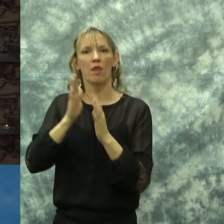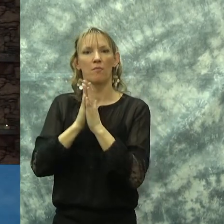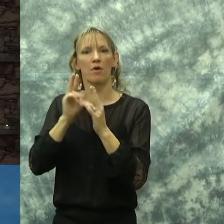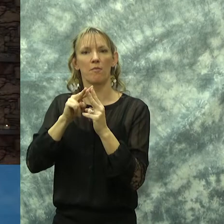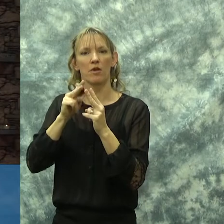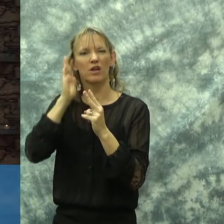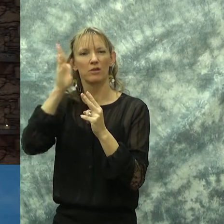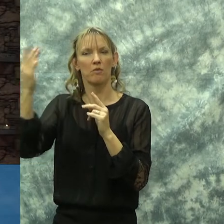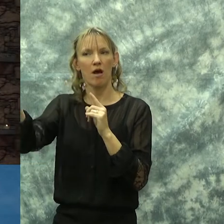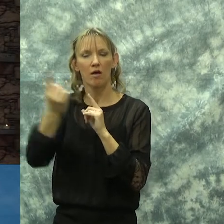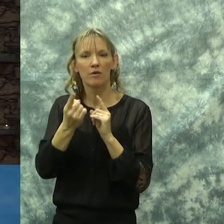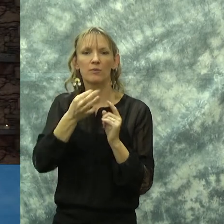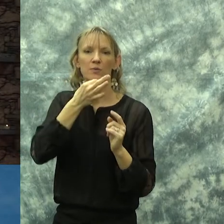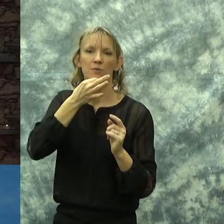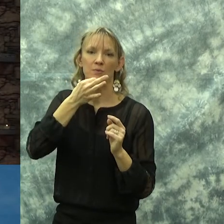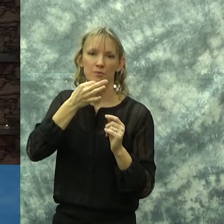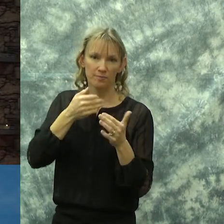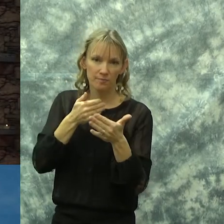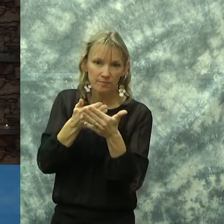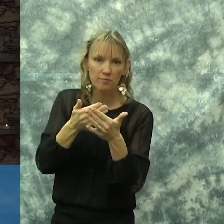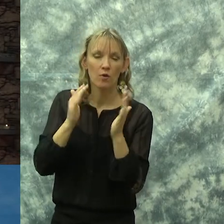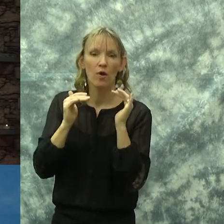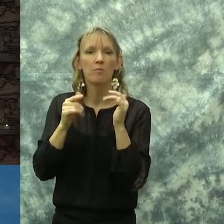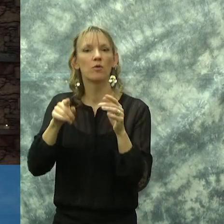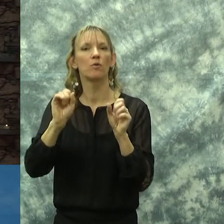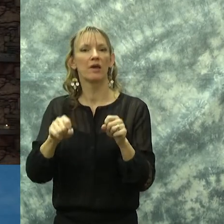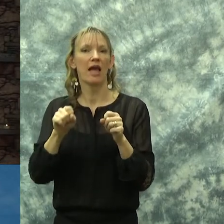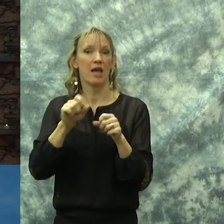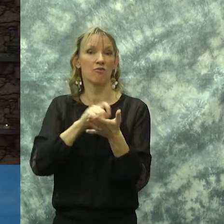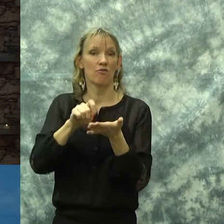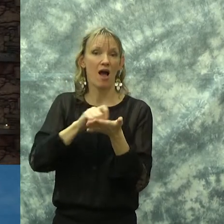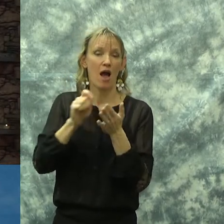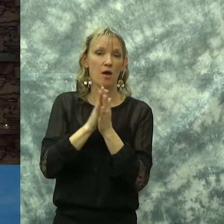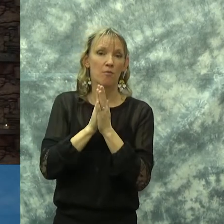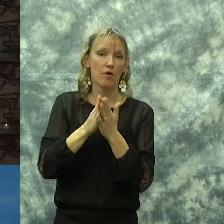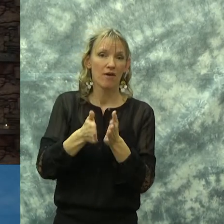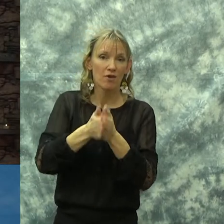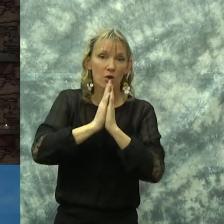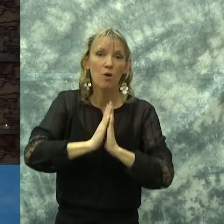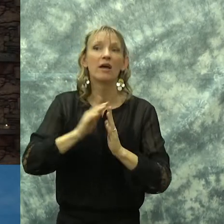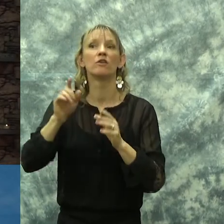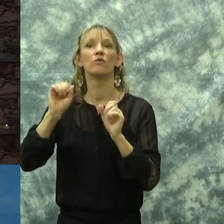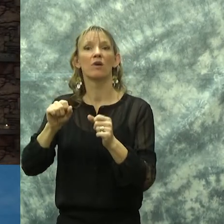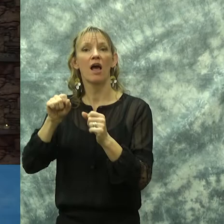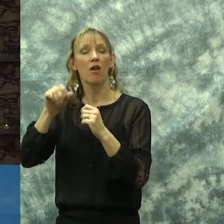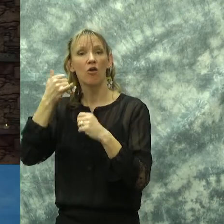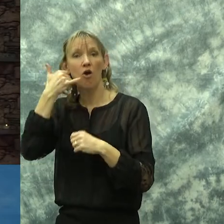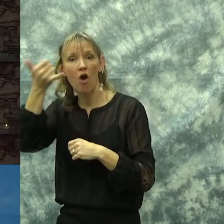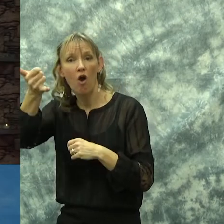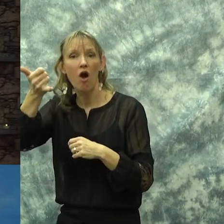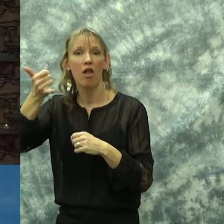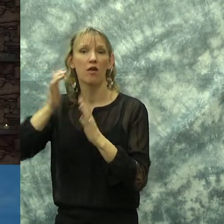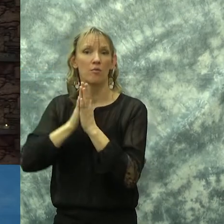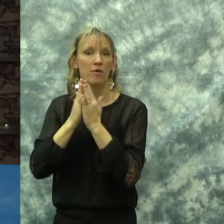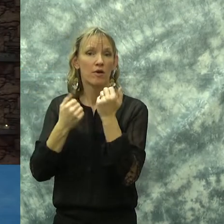fill one out for the lobby and you can still call a prayer and care center and make an appointment to get some spiritual support. So grateful for our